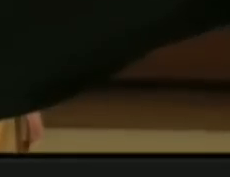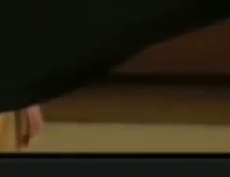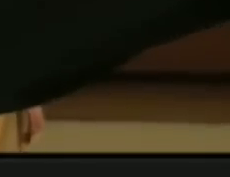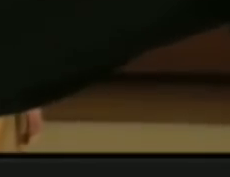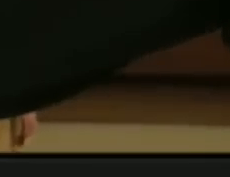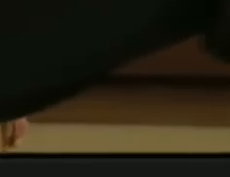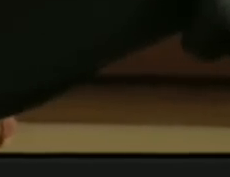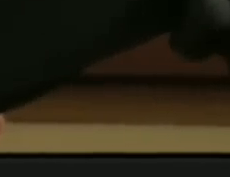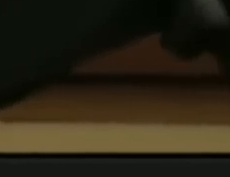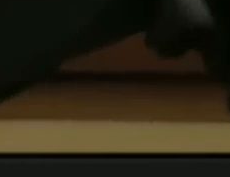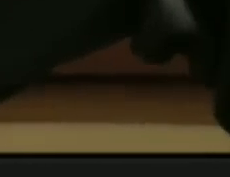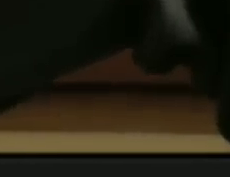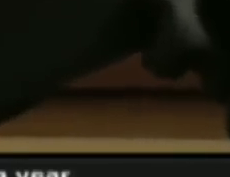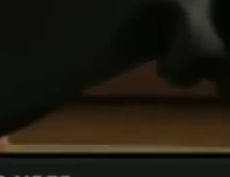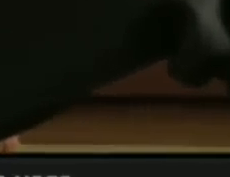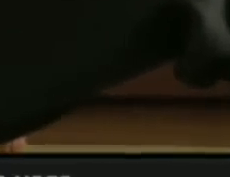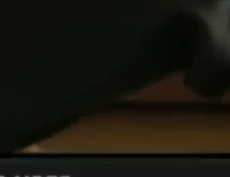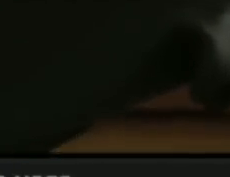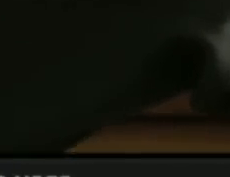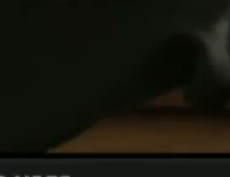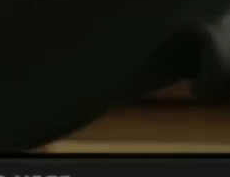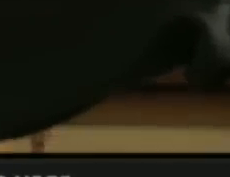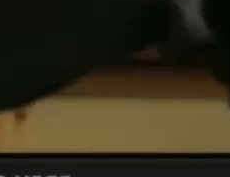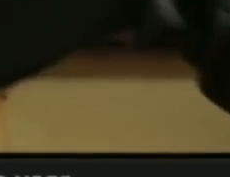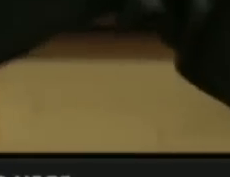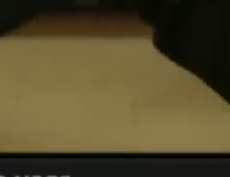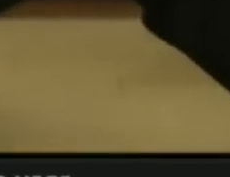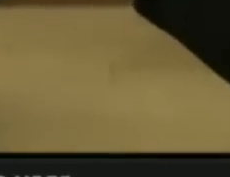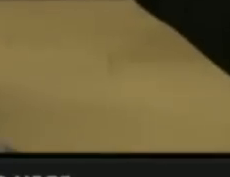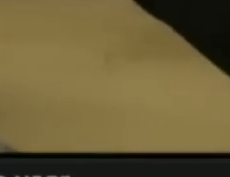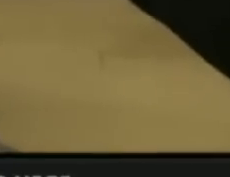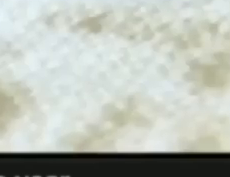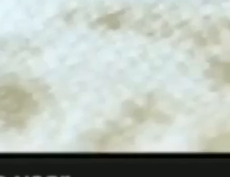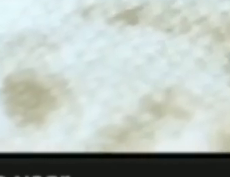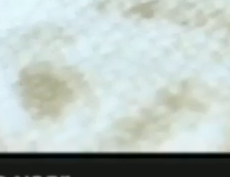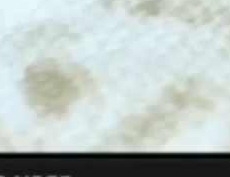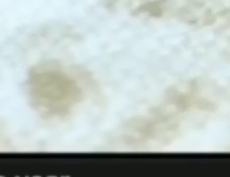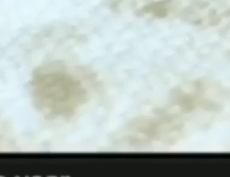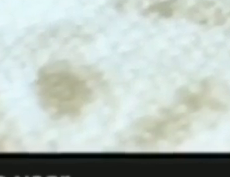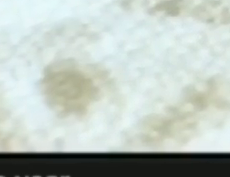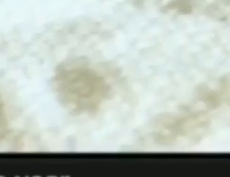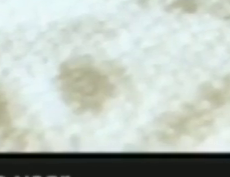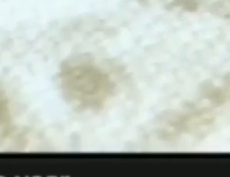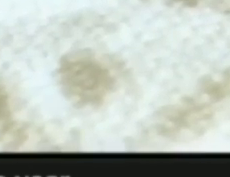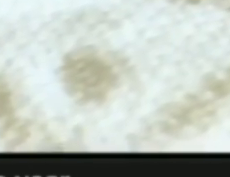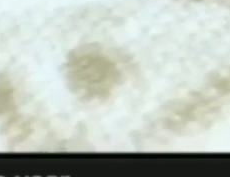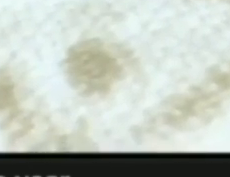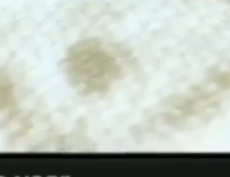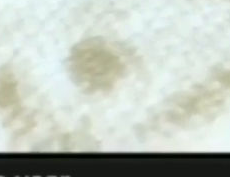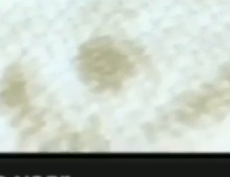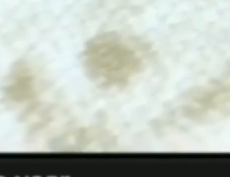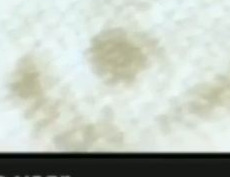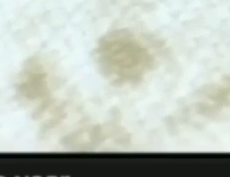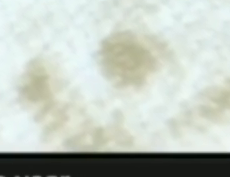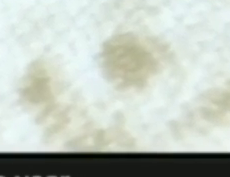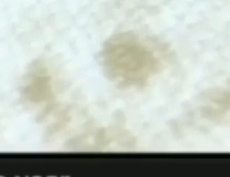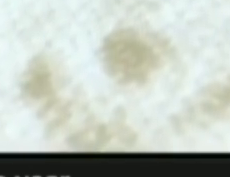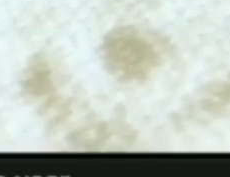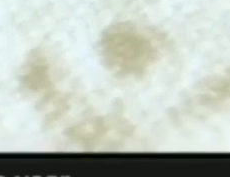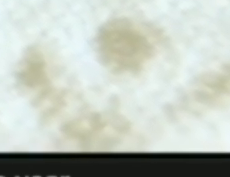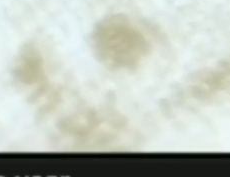Both patients are such as severe patients, which in other words can say stroke, the spectrum cases such as